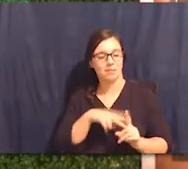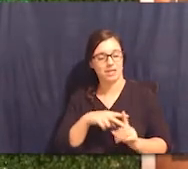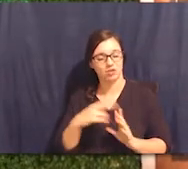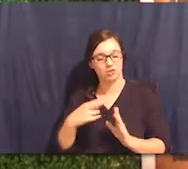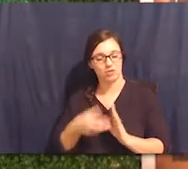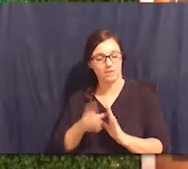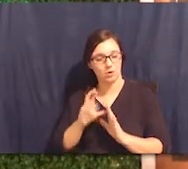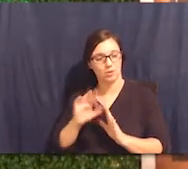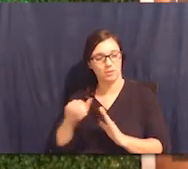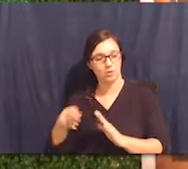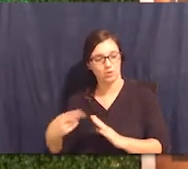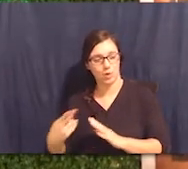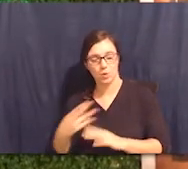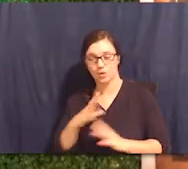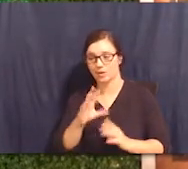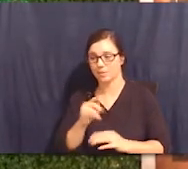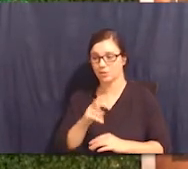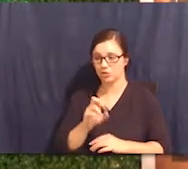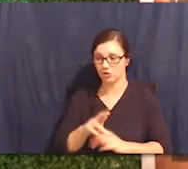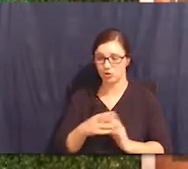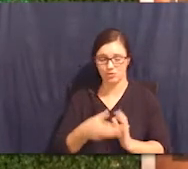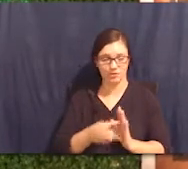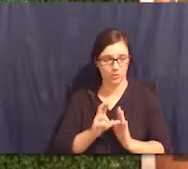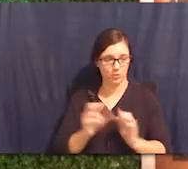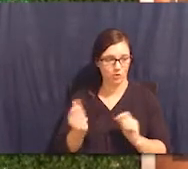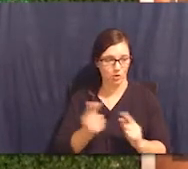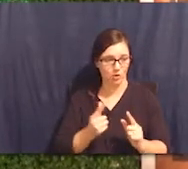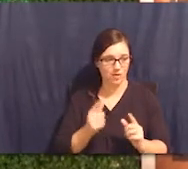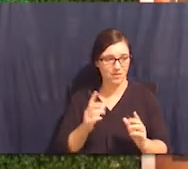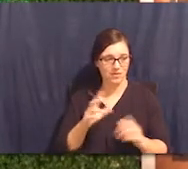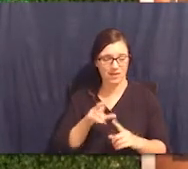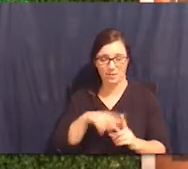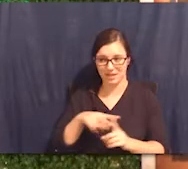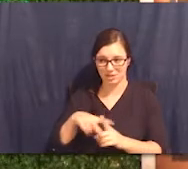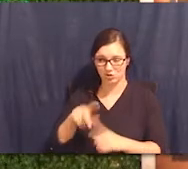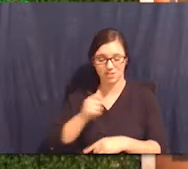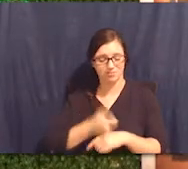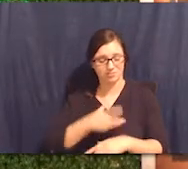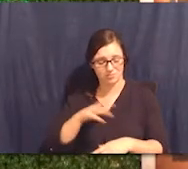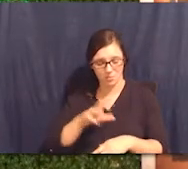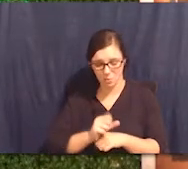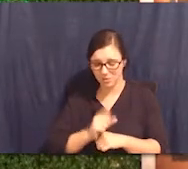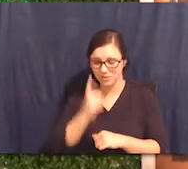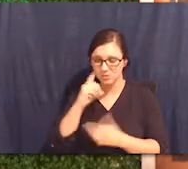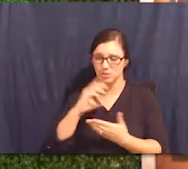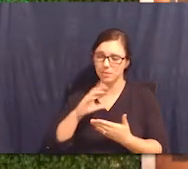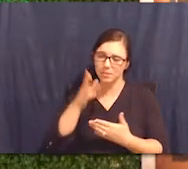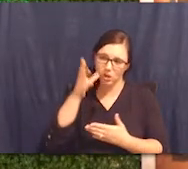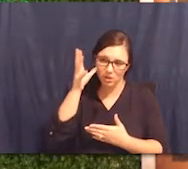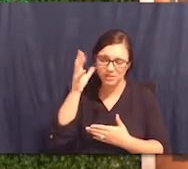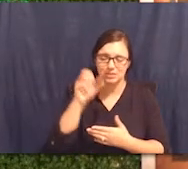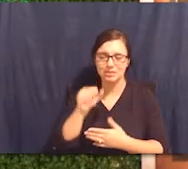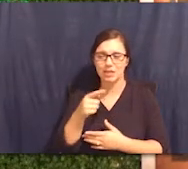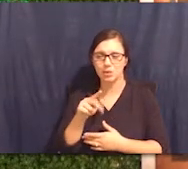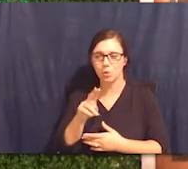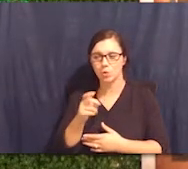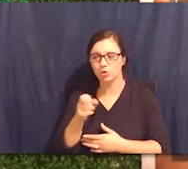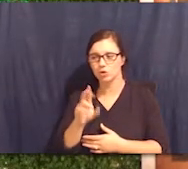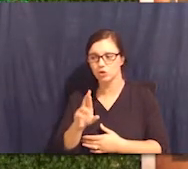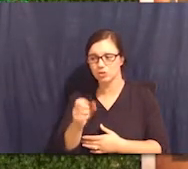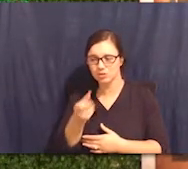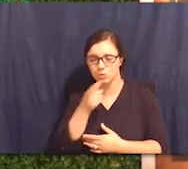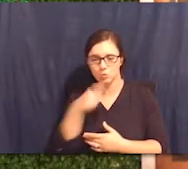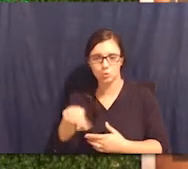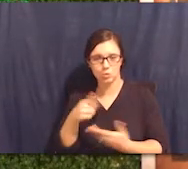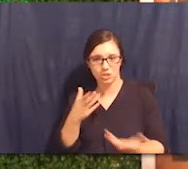at the Bureau, and the commissioner reviews all the applications. He makes the appointments for parents and stakeholders who serve. But